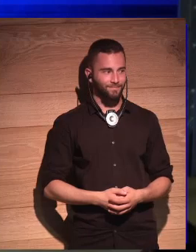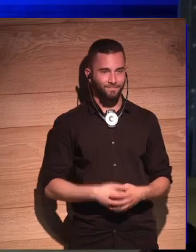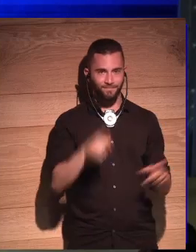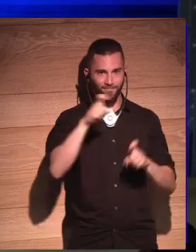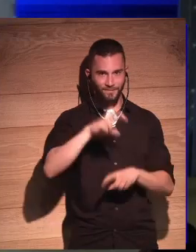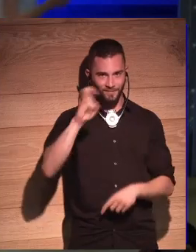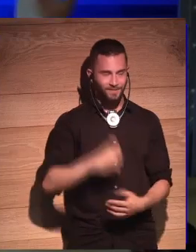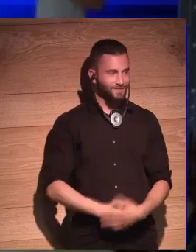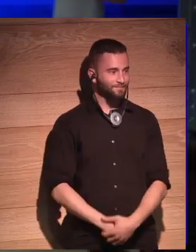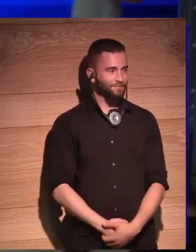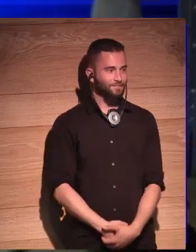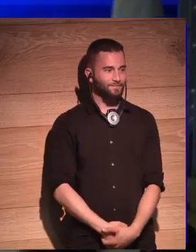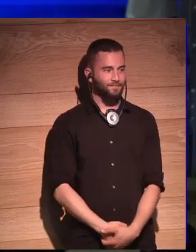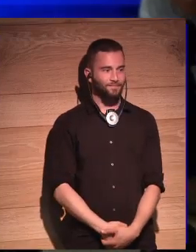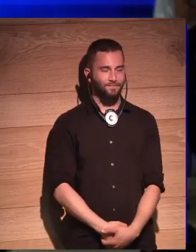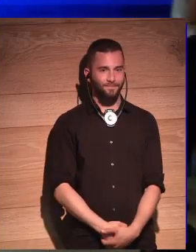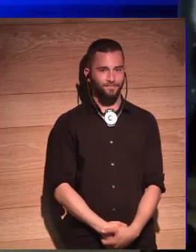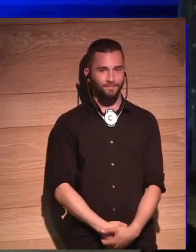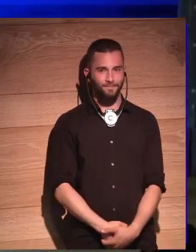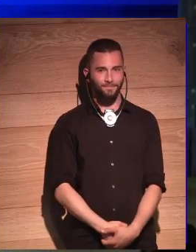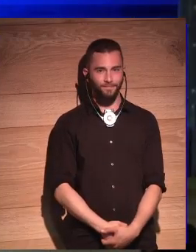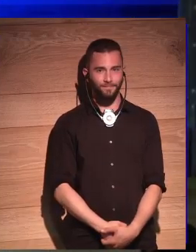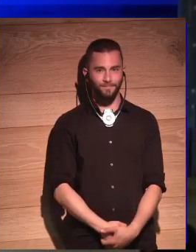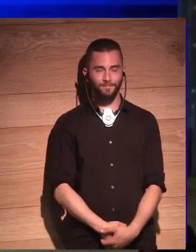adelante. Wait for the mic.